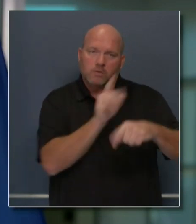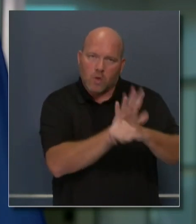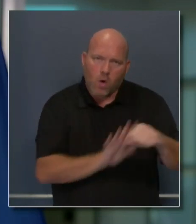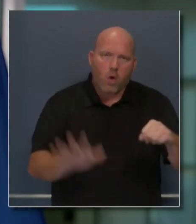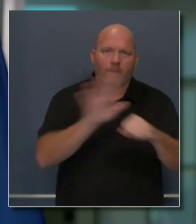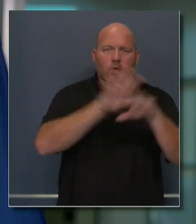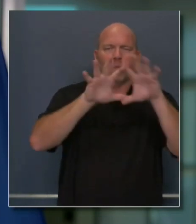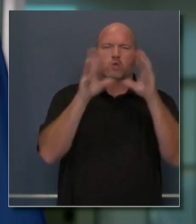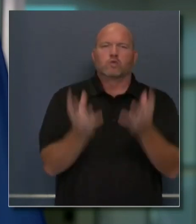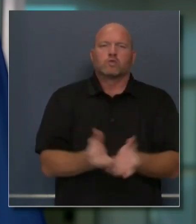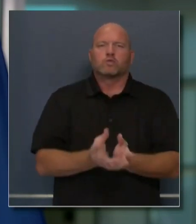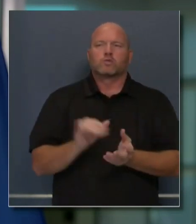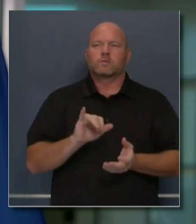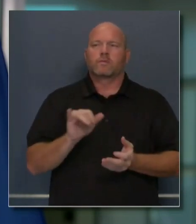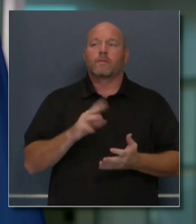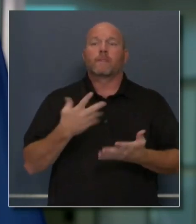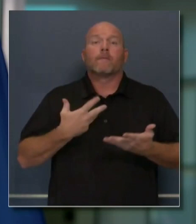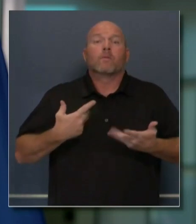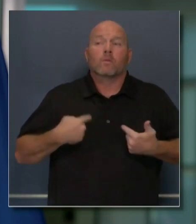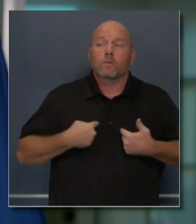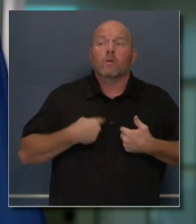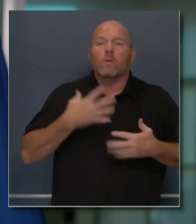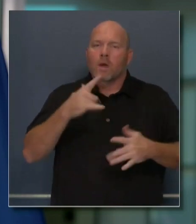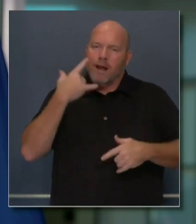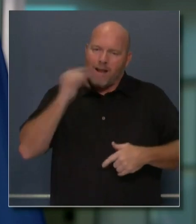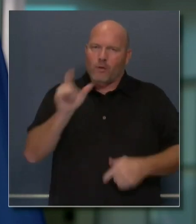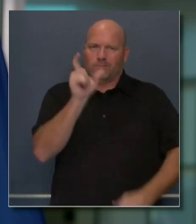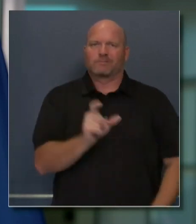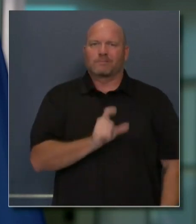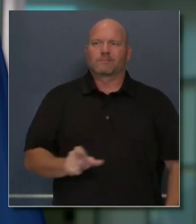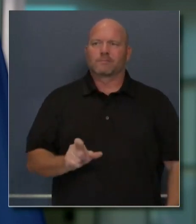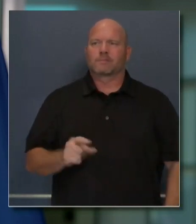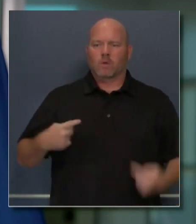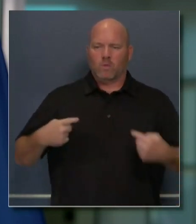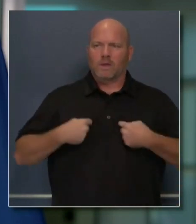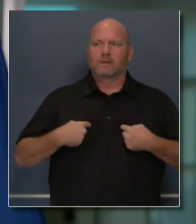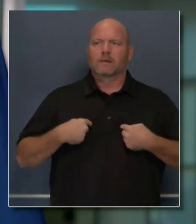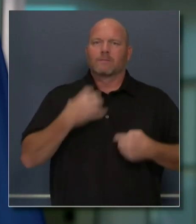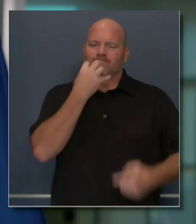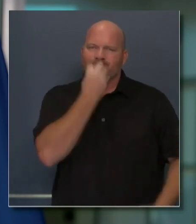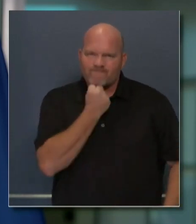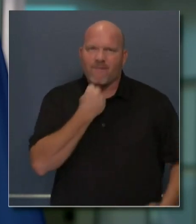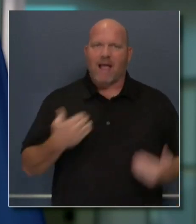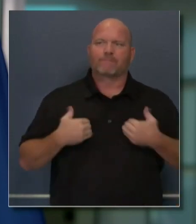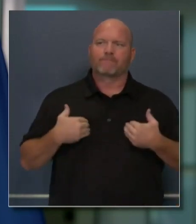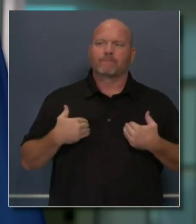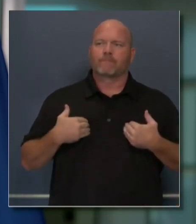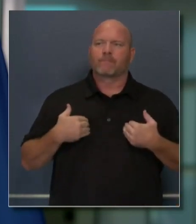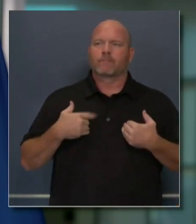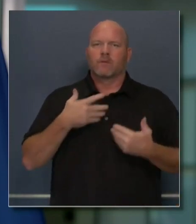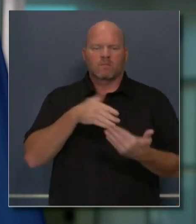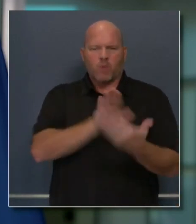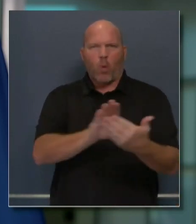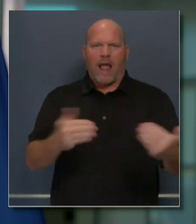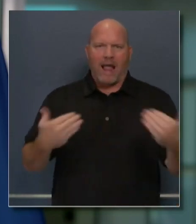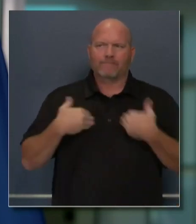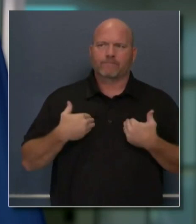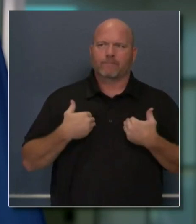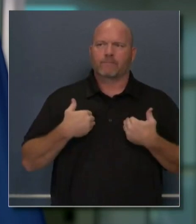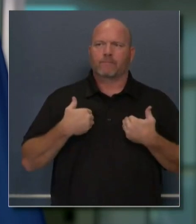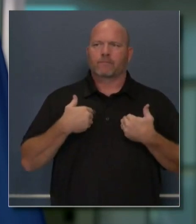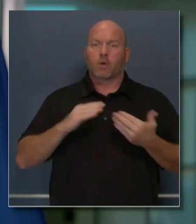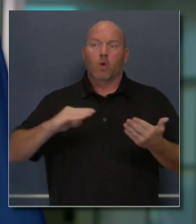But we are California, and we have values, and we have an approach, and we have a new frame of